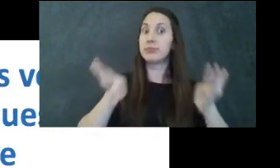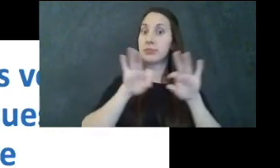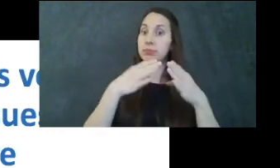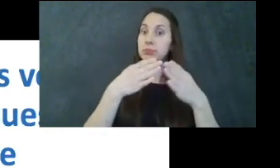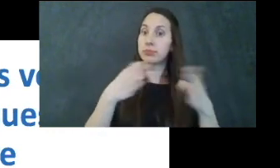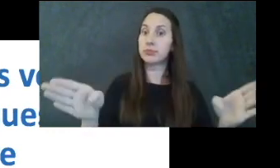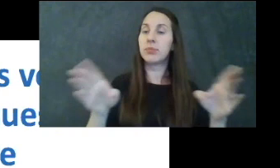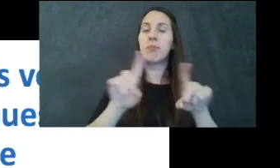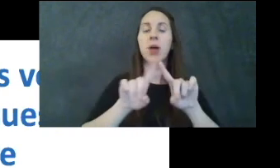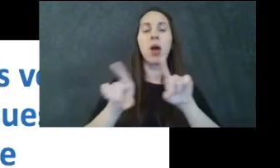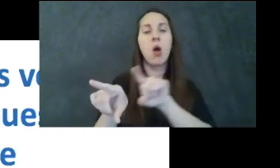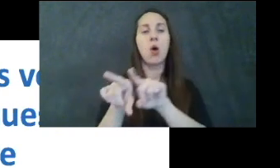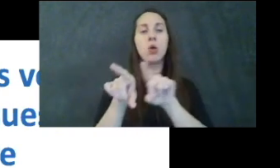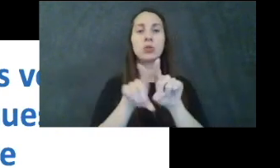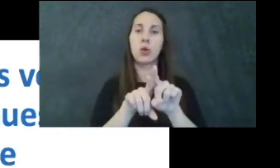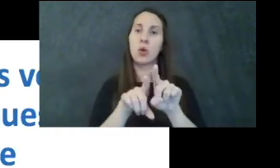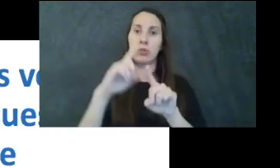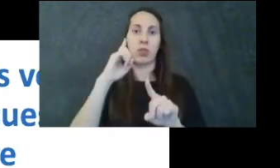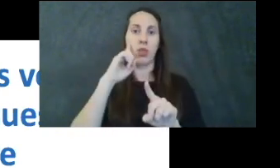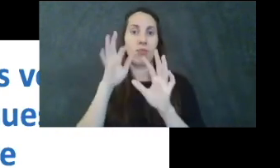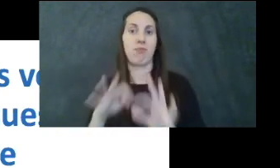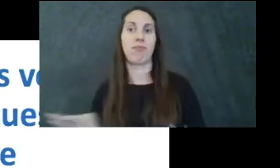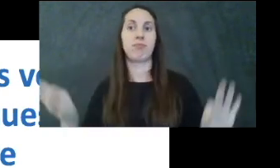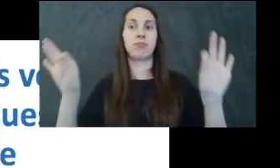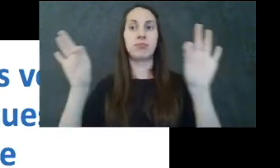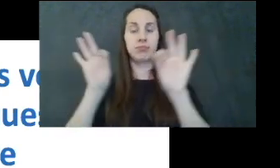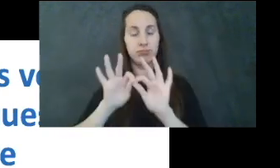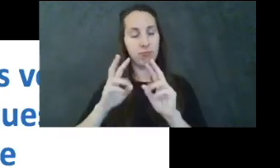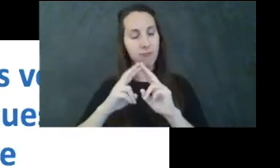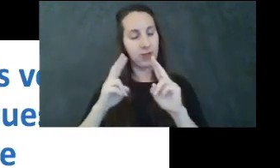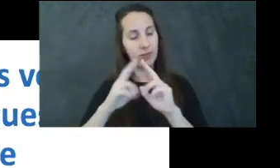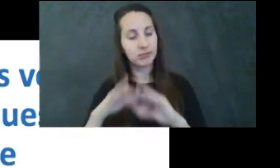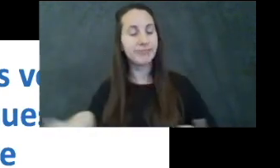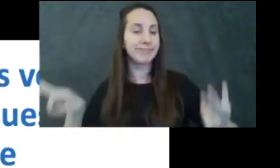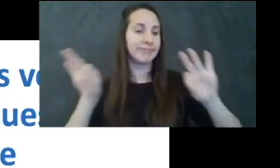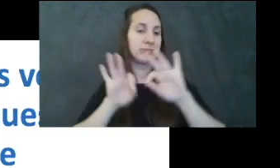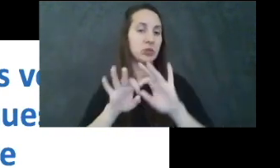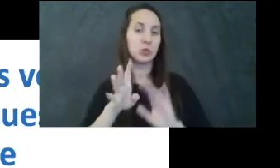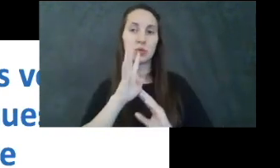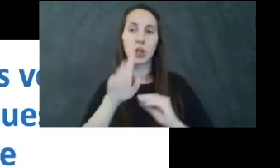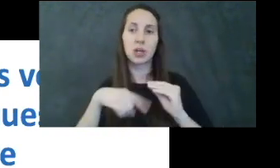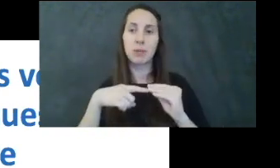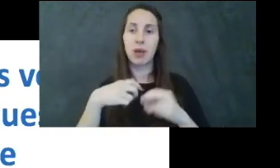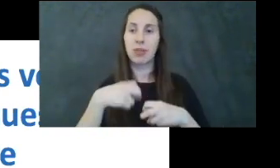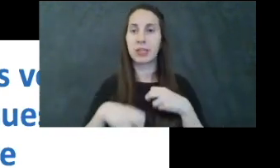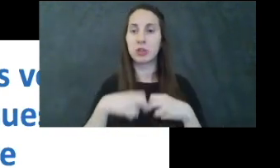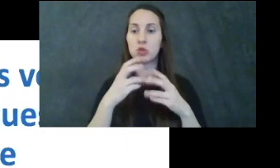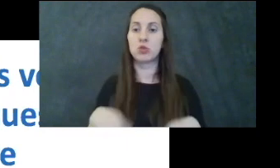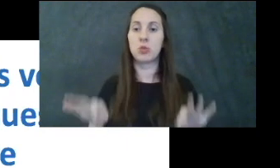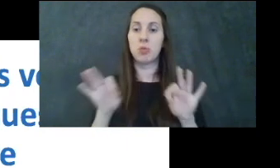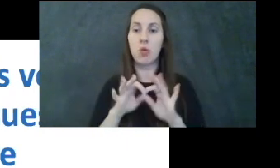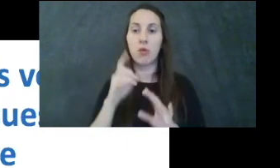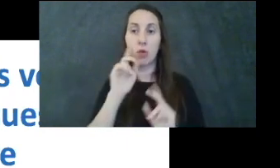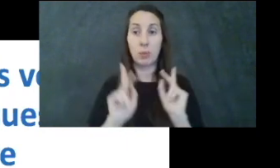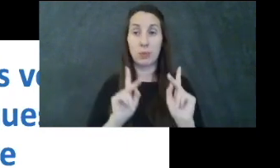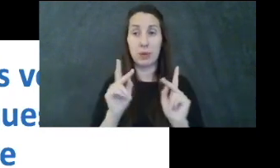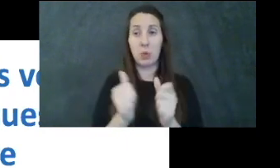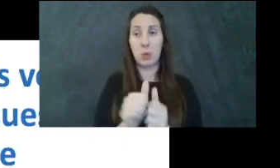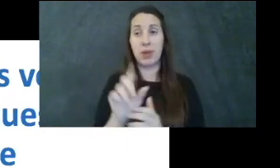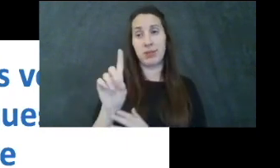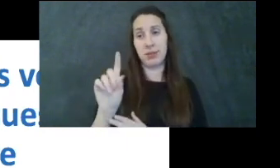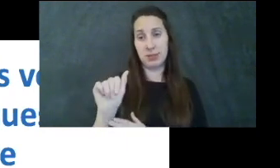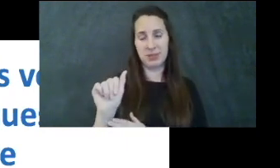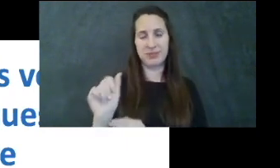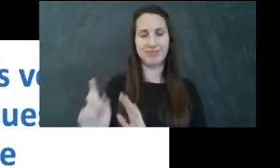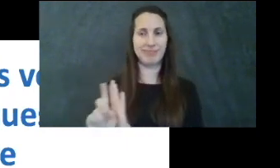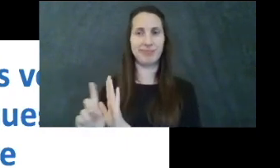they thought it was very, very important to talk about the issues that are important to people with disabilities. And 86% of